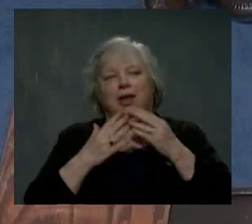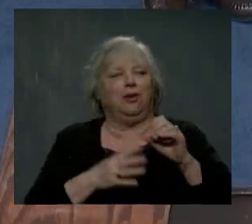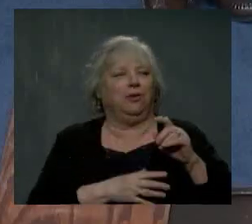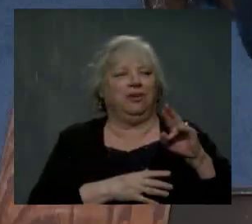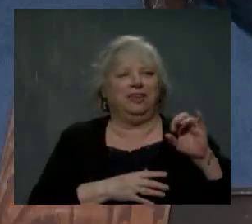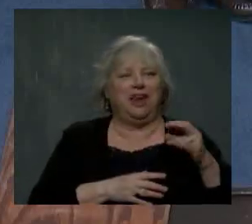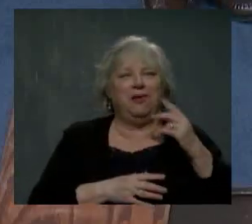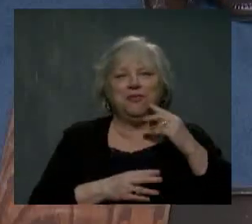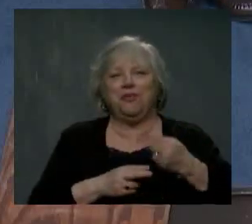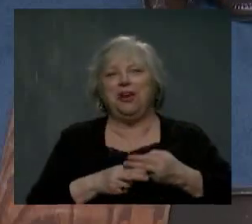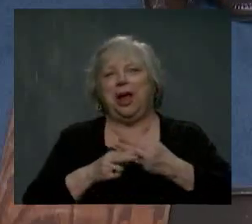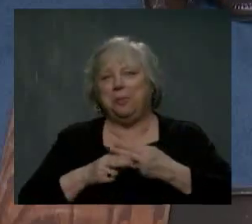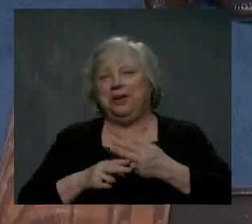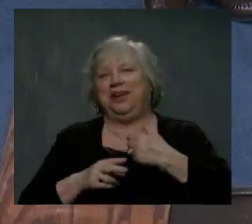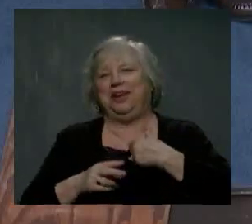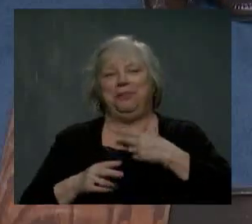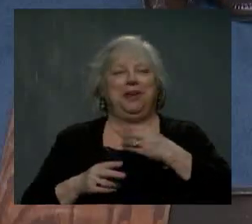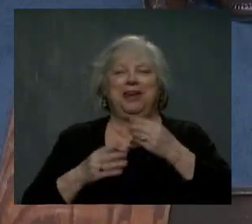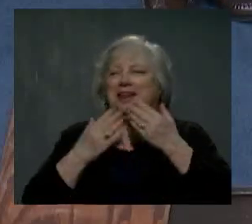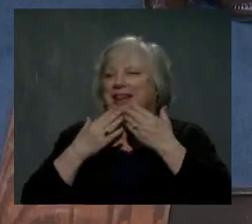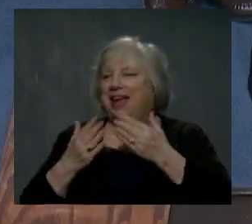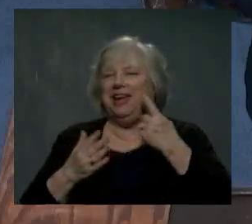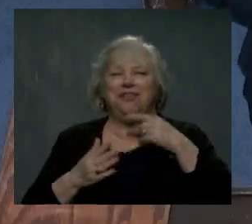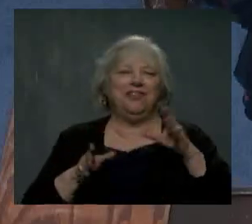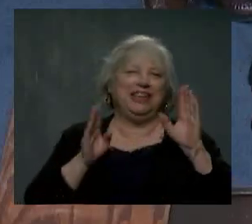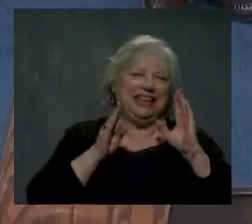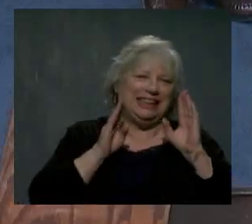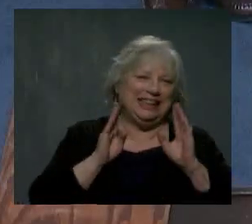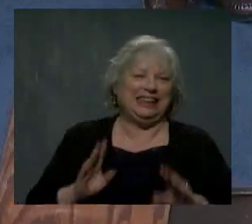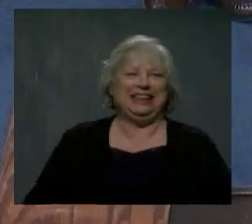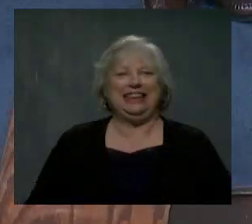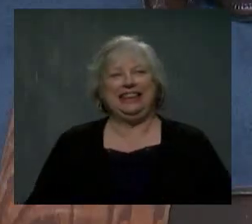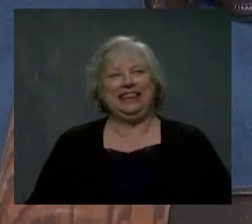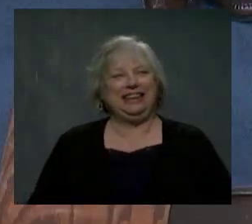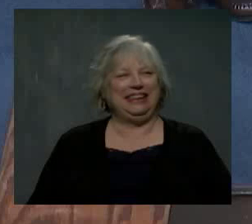for nominating me, and thank you for listening.